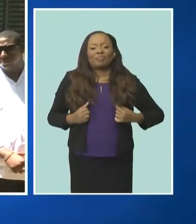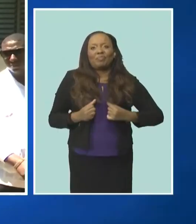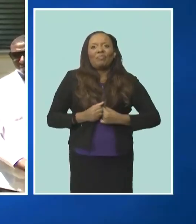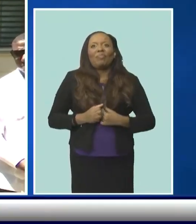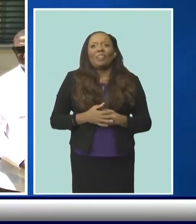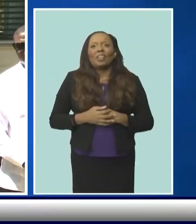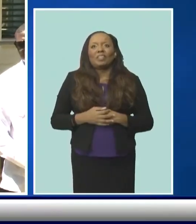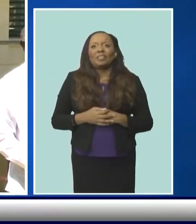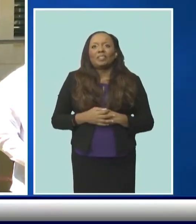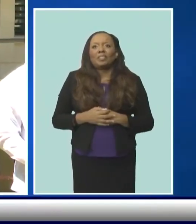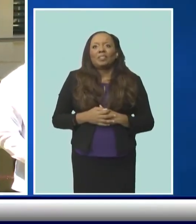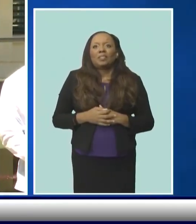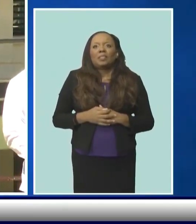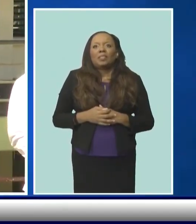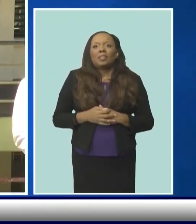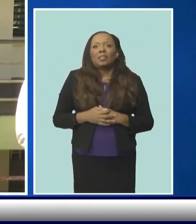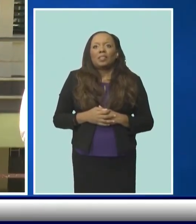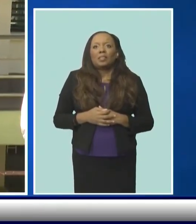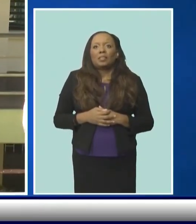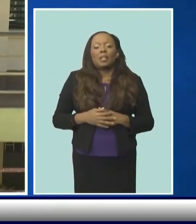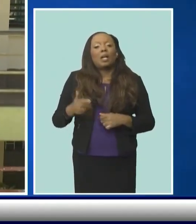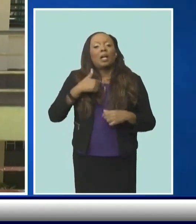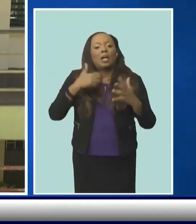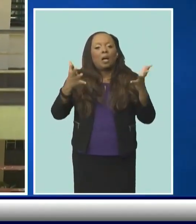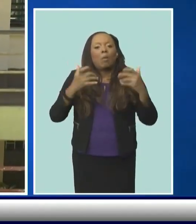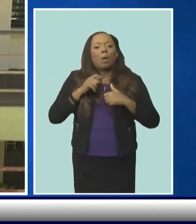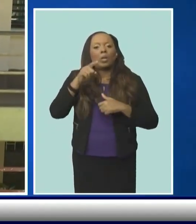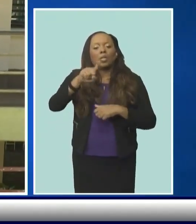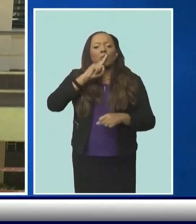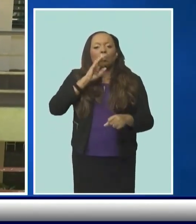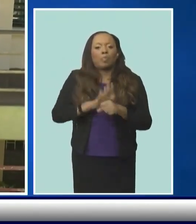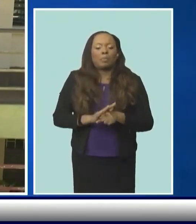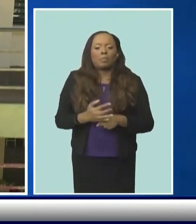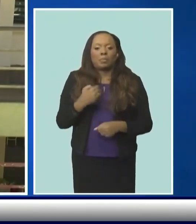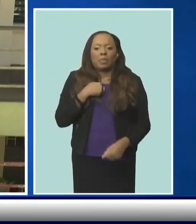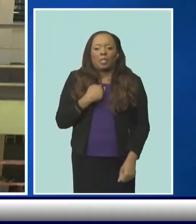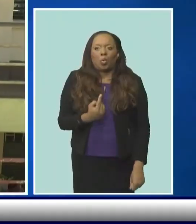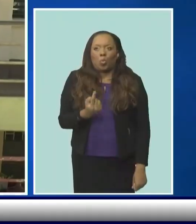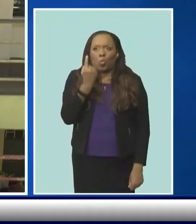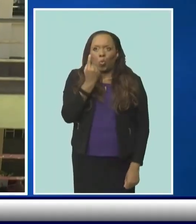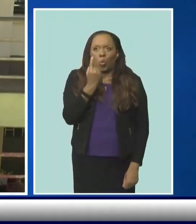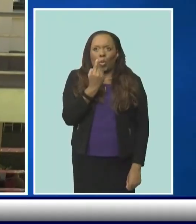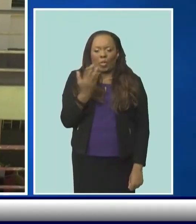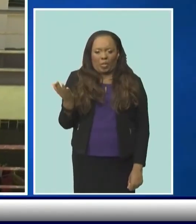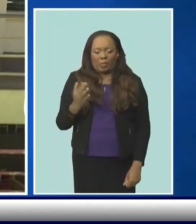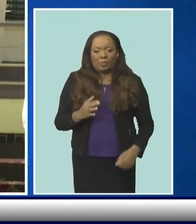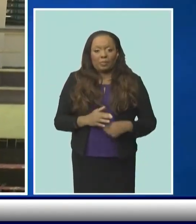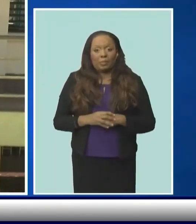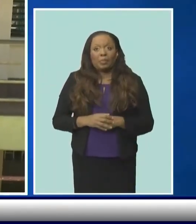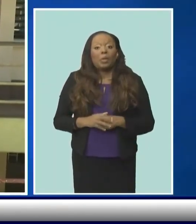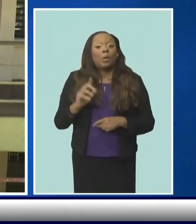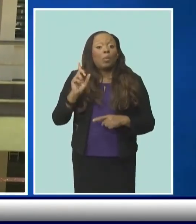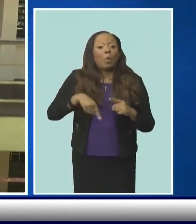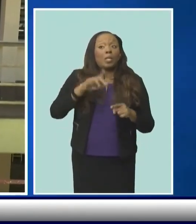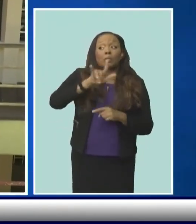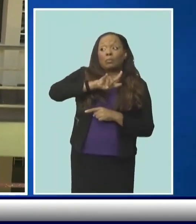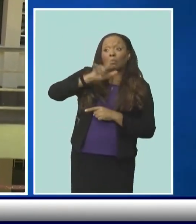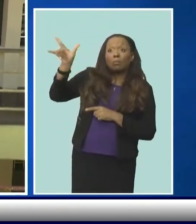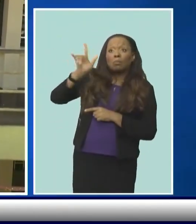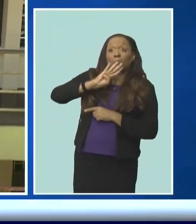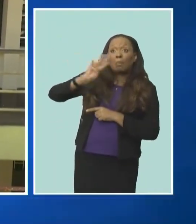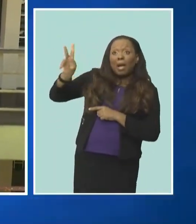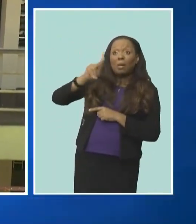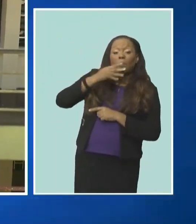you to make me one promise, that you guys will leave here knowing the importance of